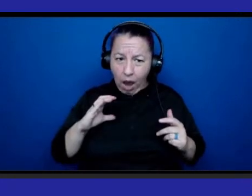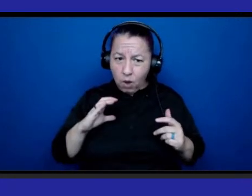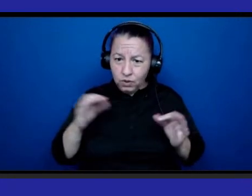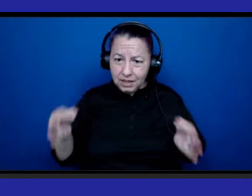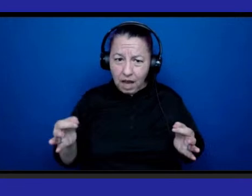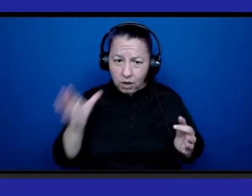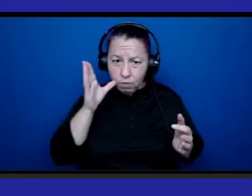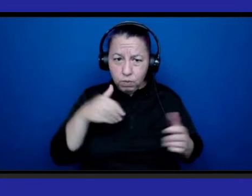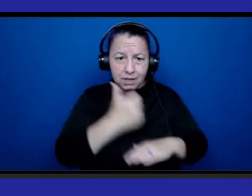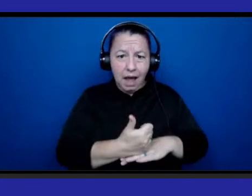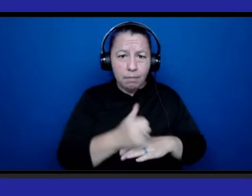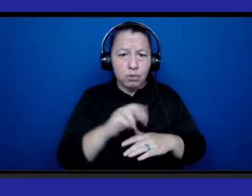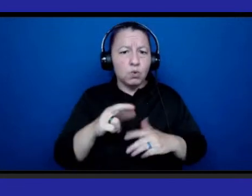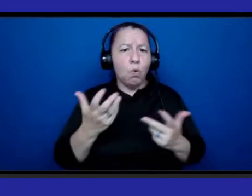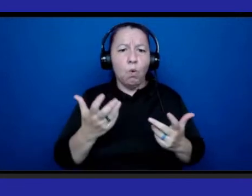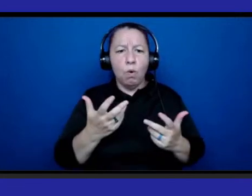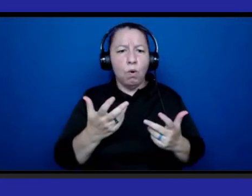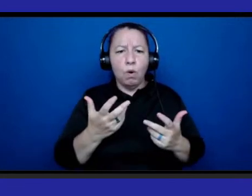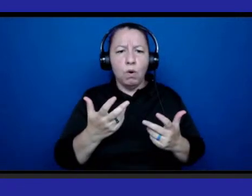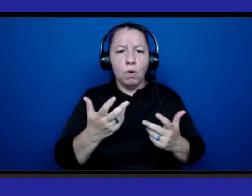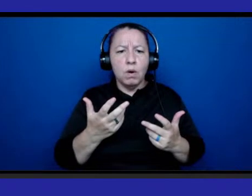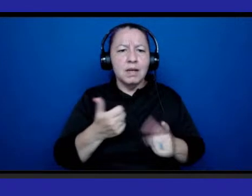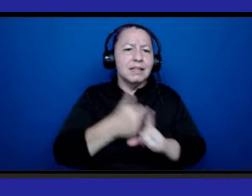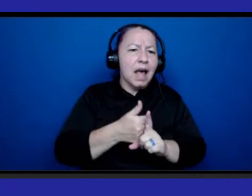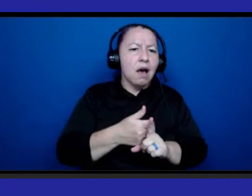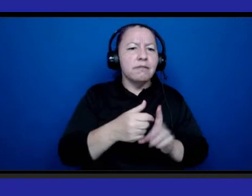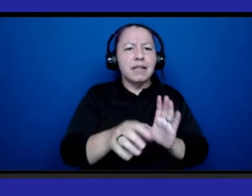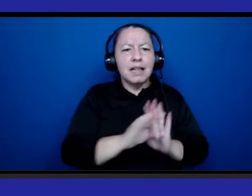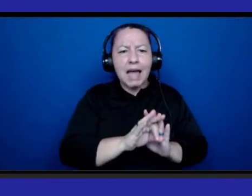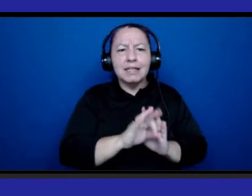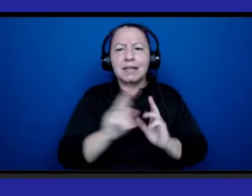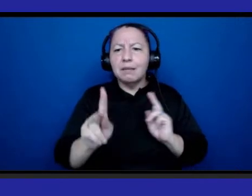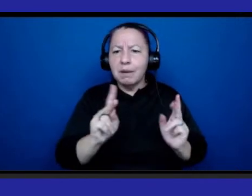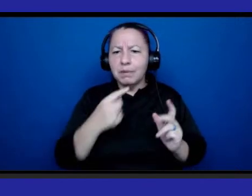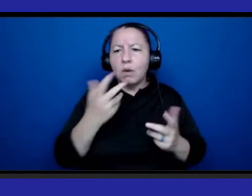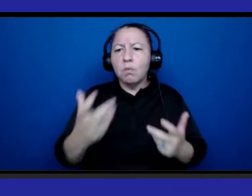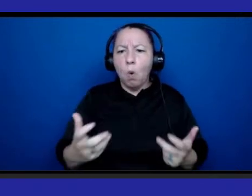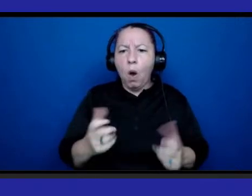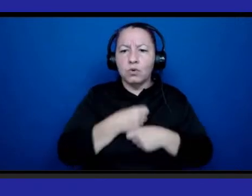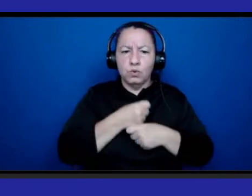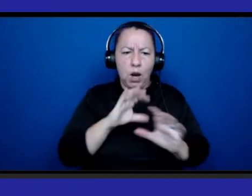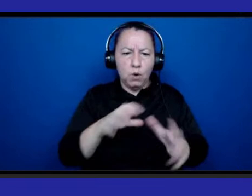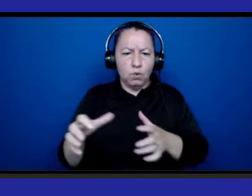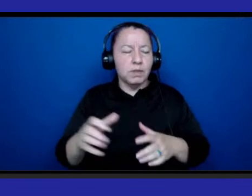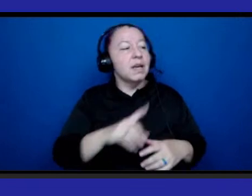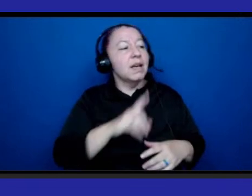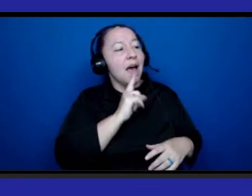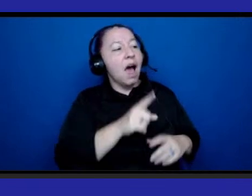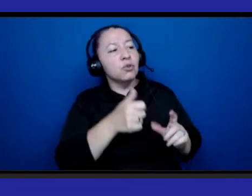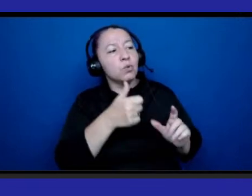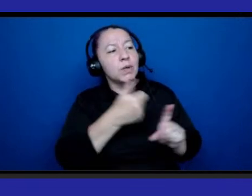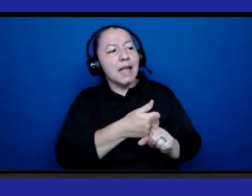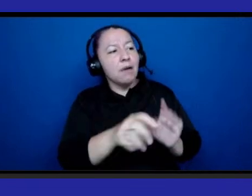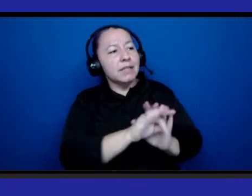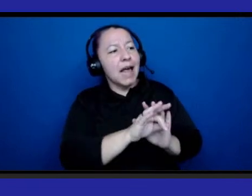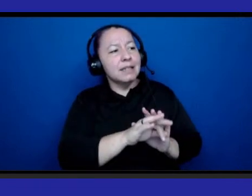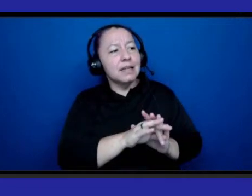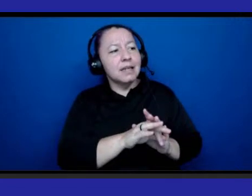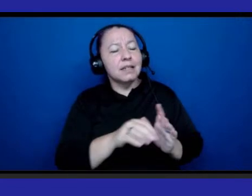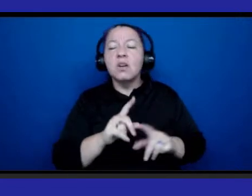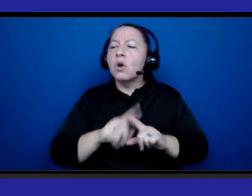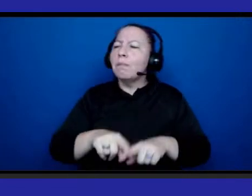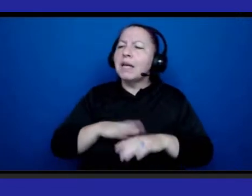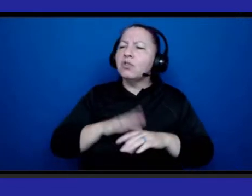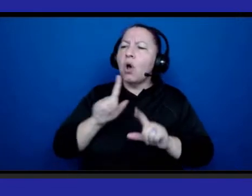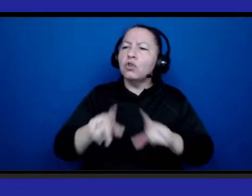was kind of selected, people said they wanted to create groups and, Self-selected based on the surveys. I see. So